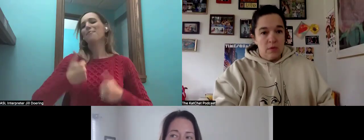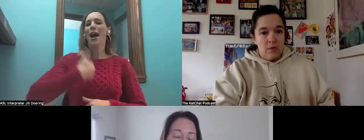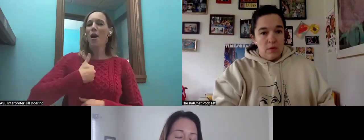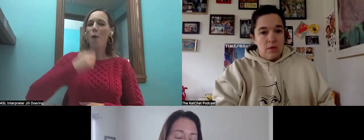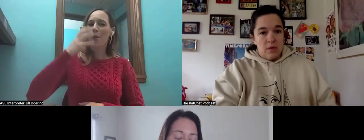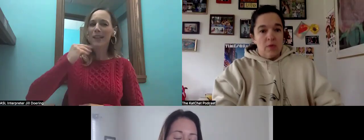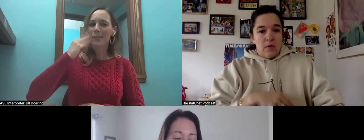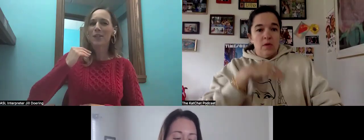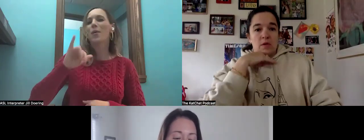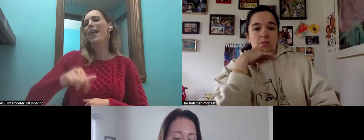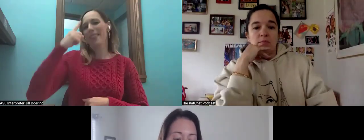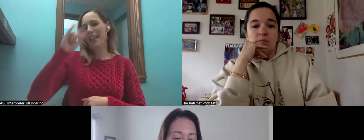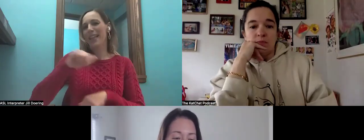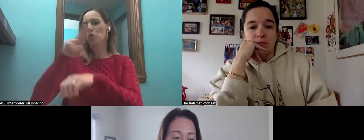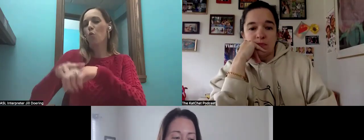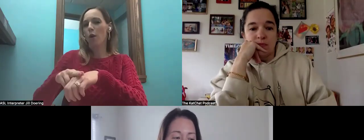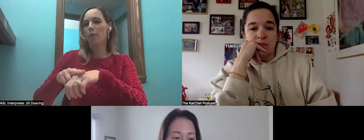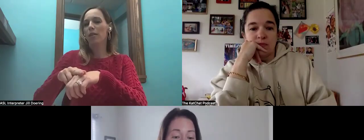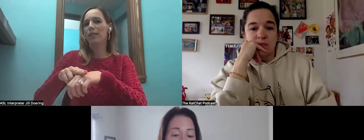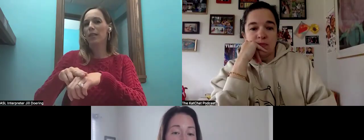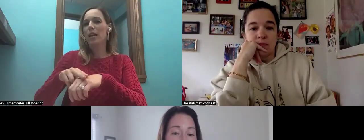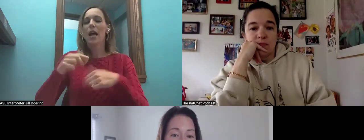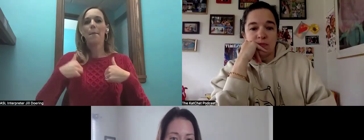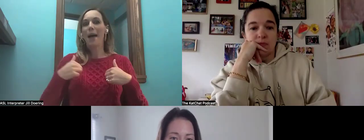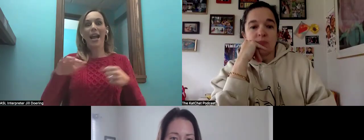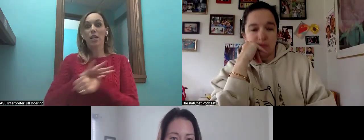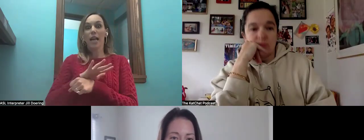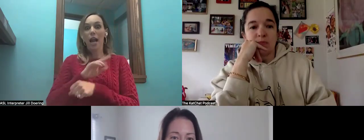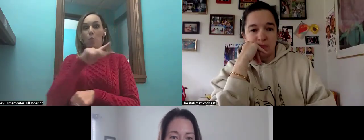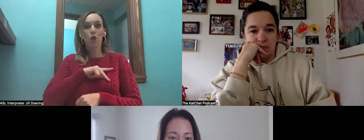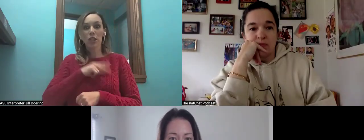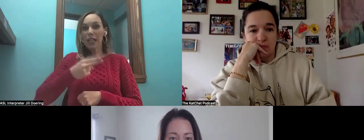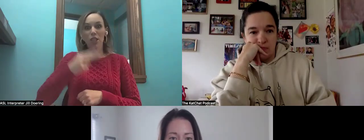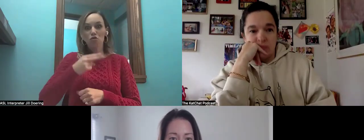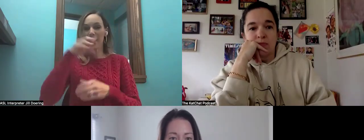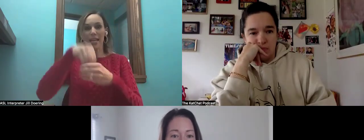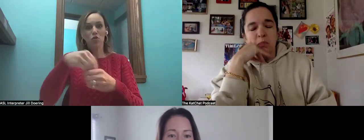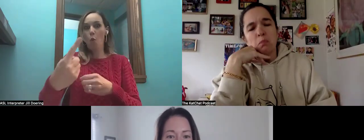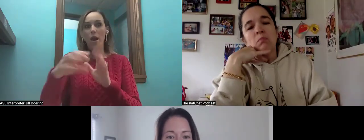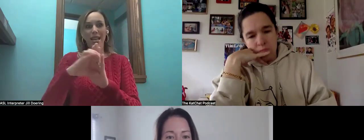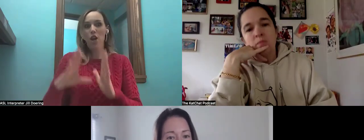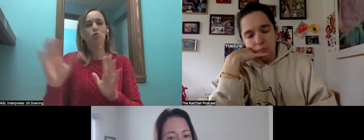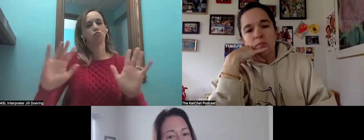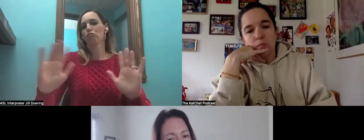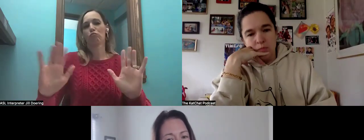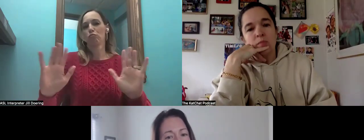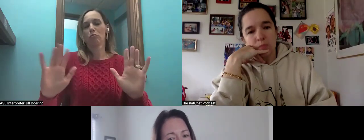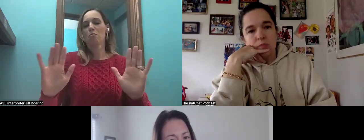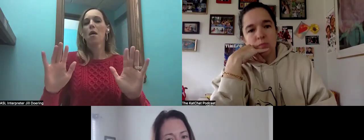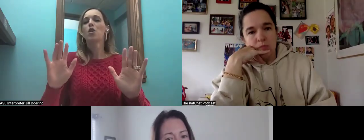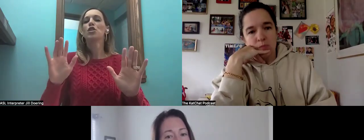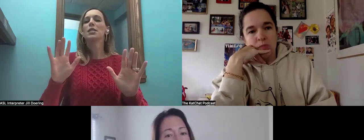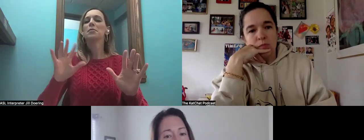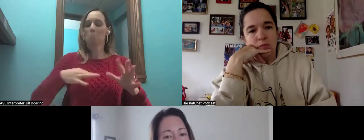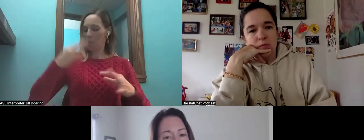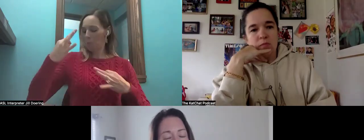think that's normal. But I don't put my entire personal history into each of my characters. I just pull pieces